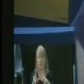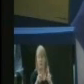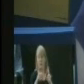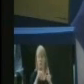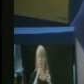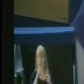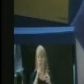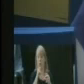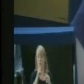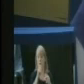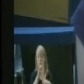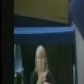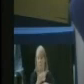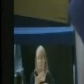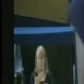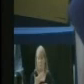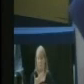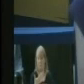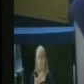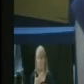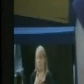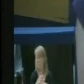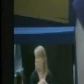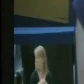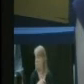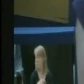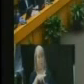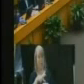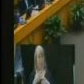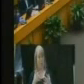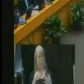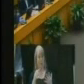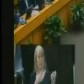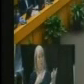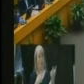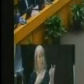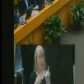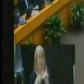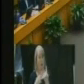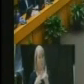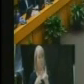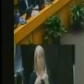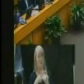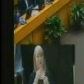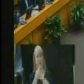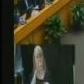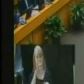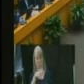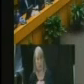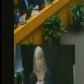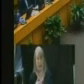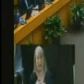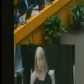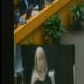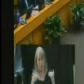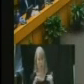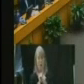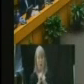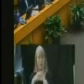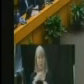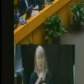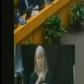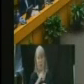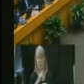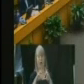Okay. If there are principals here, if you want to come forward and state your name and go ahead and talk to us about the regional